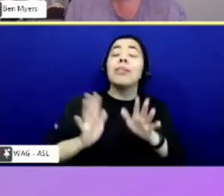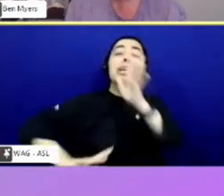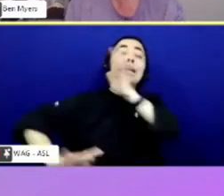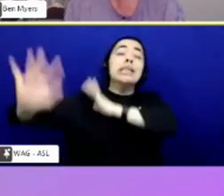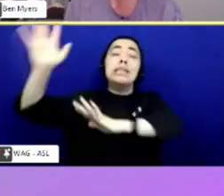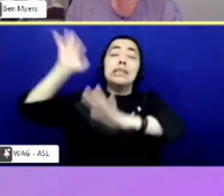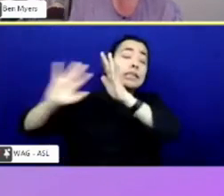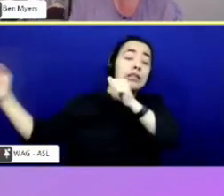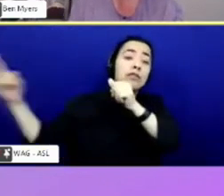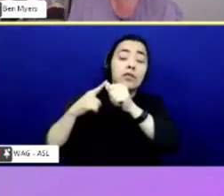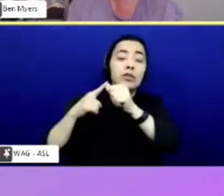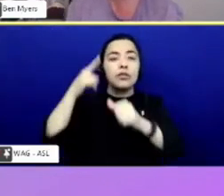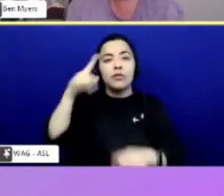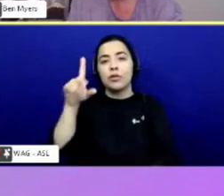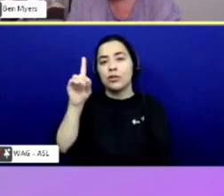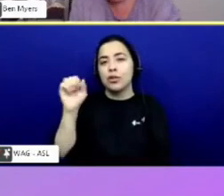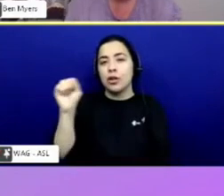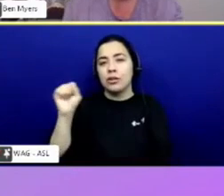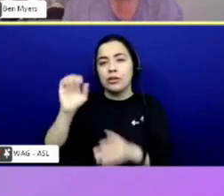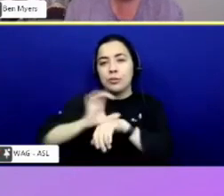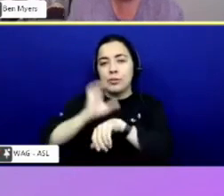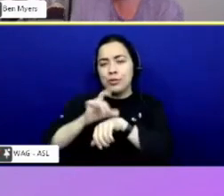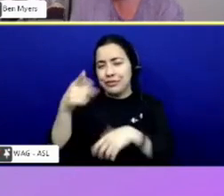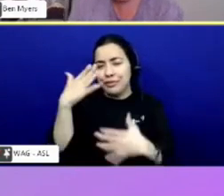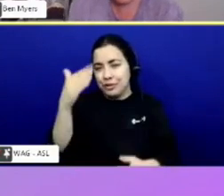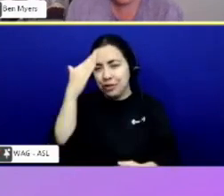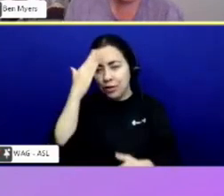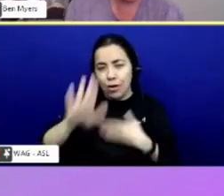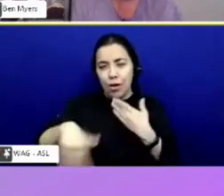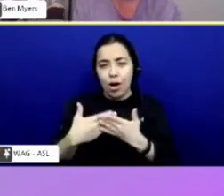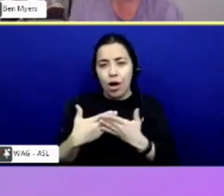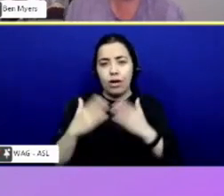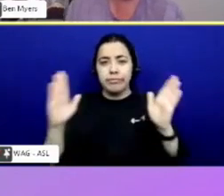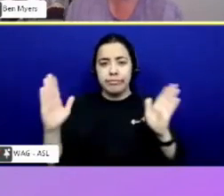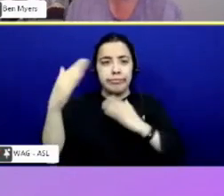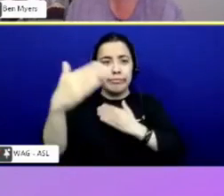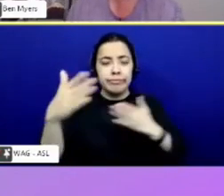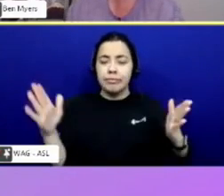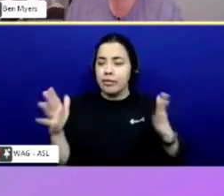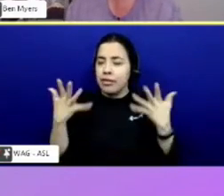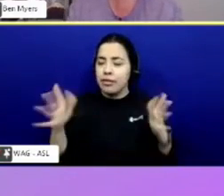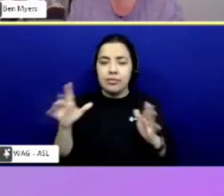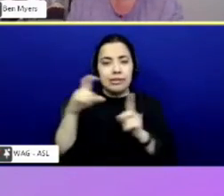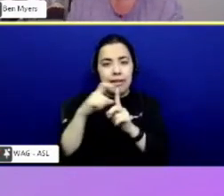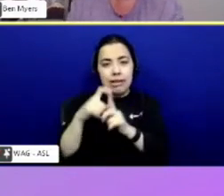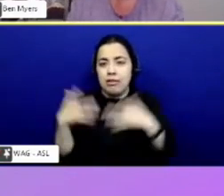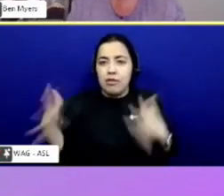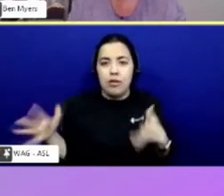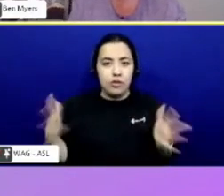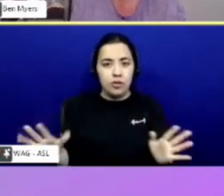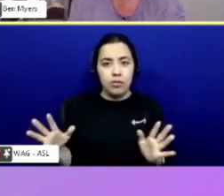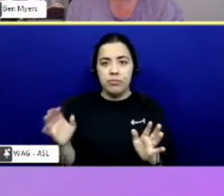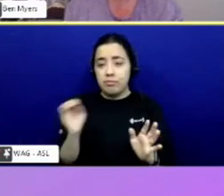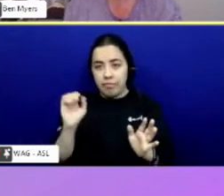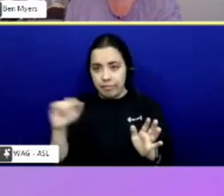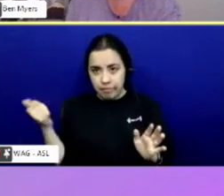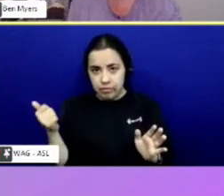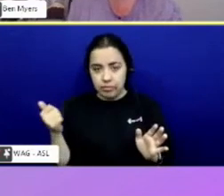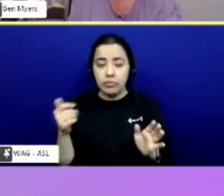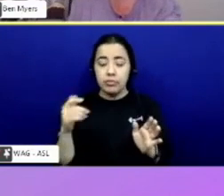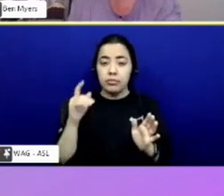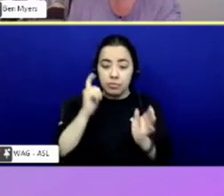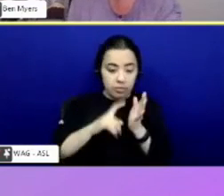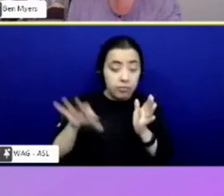DOS computers. You know the ones. They were all terminals, nothing else, right? Purely text-based. And it was discovered that